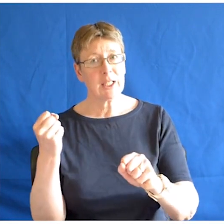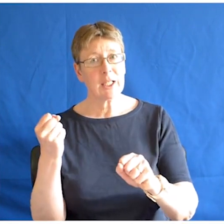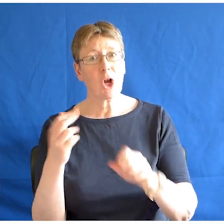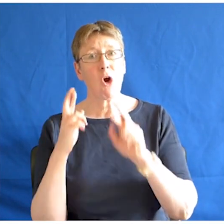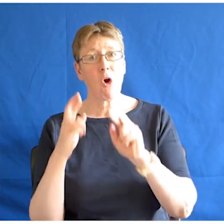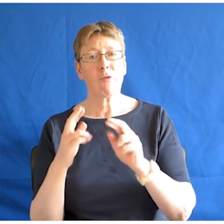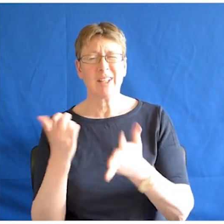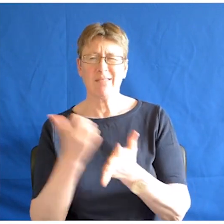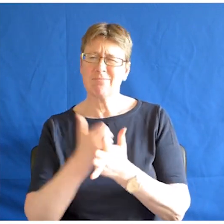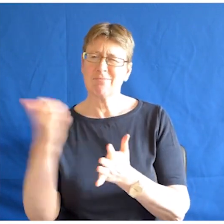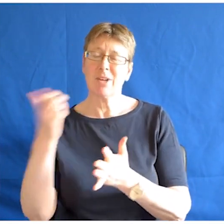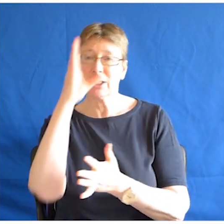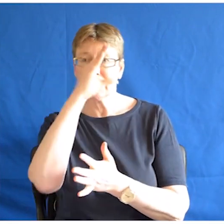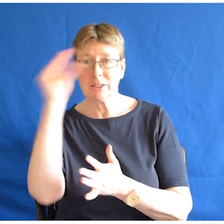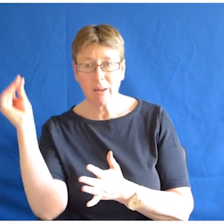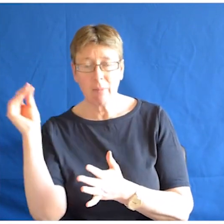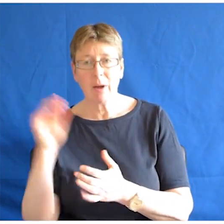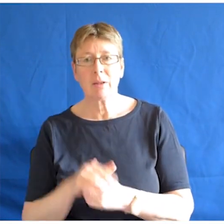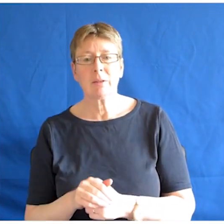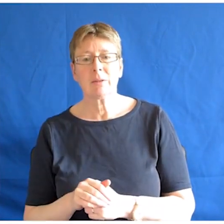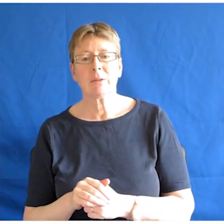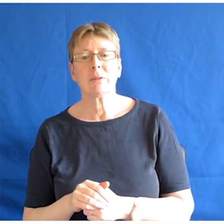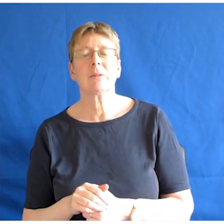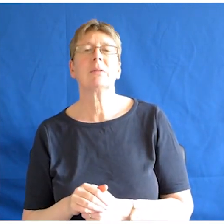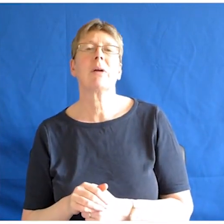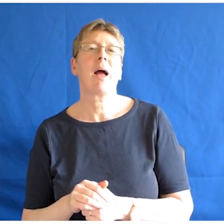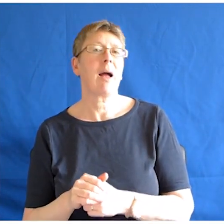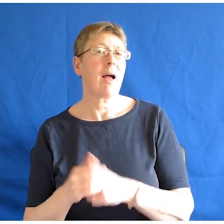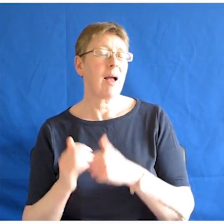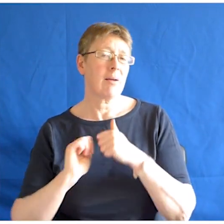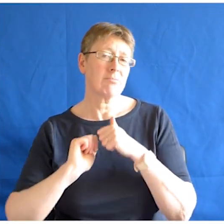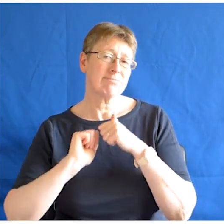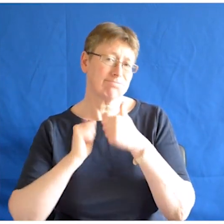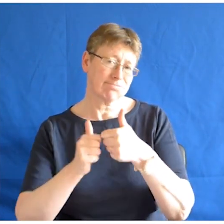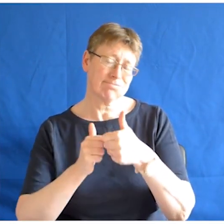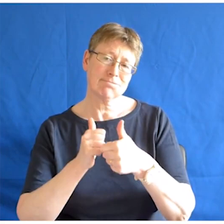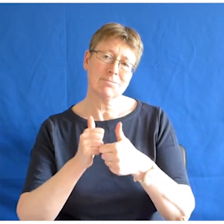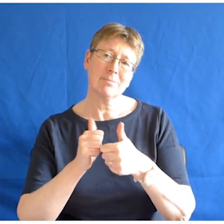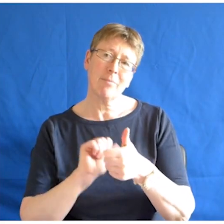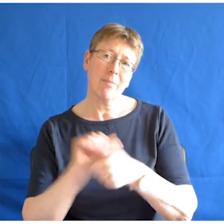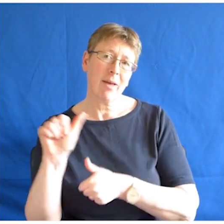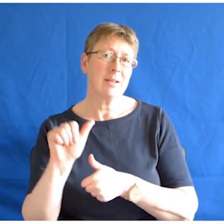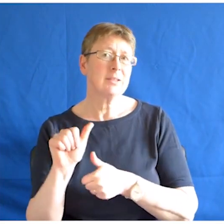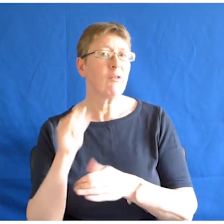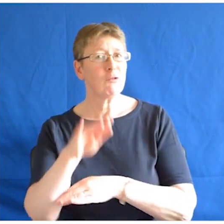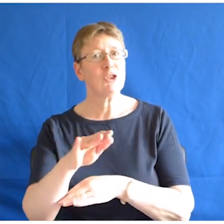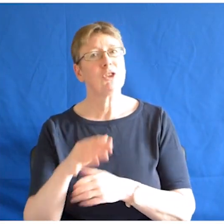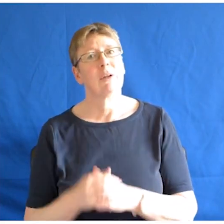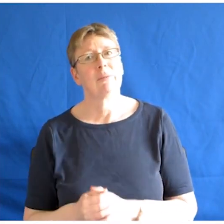have a fantastic summer, and farewell on everything that you do in the future.